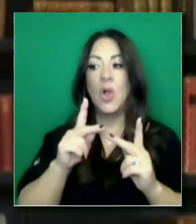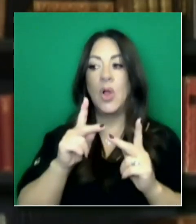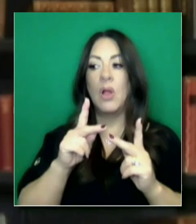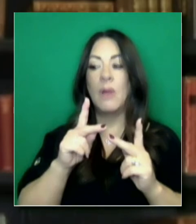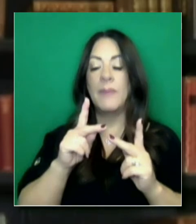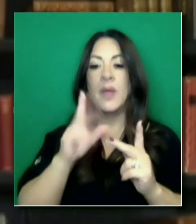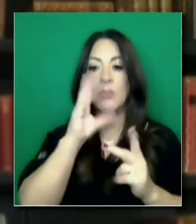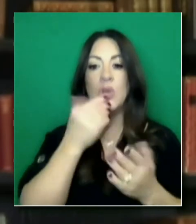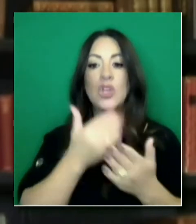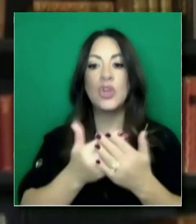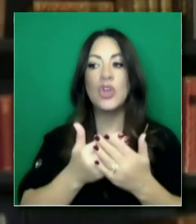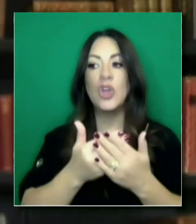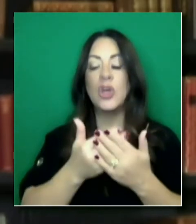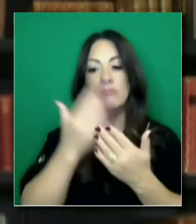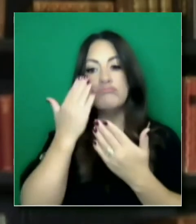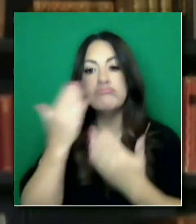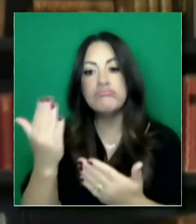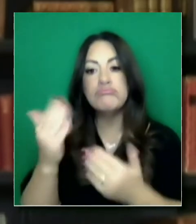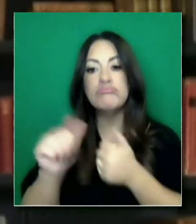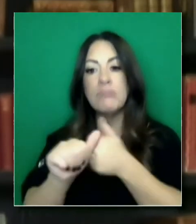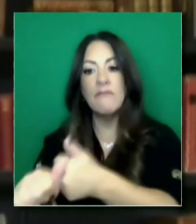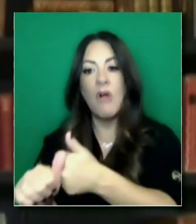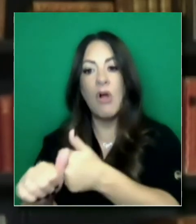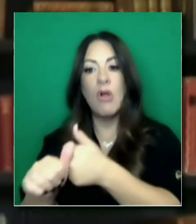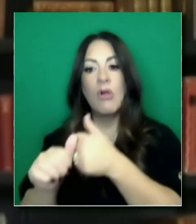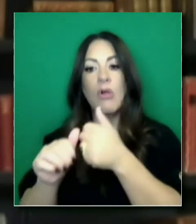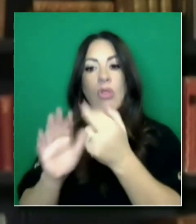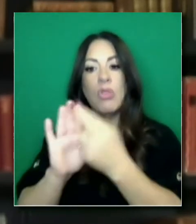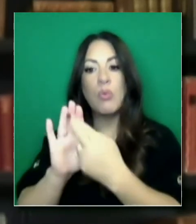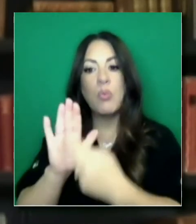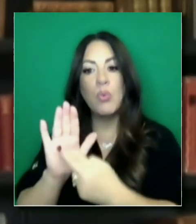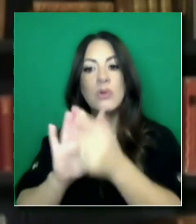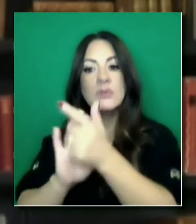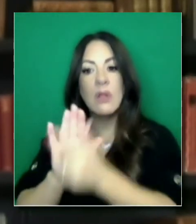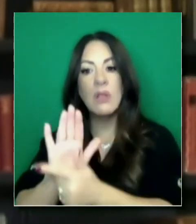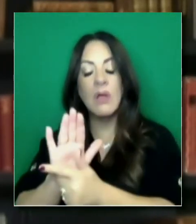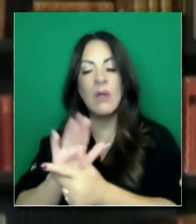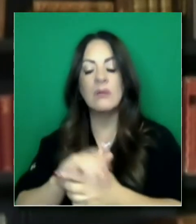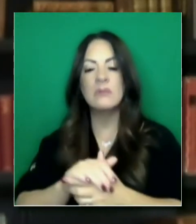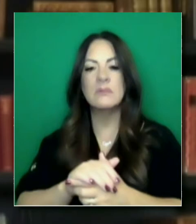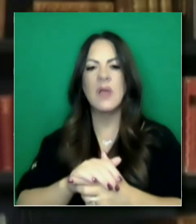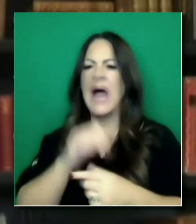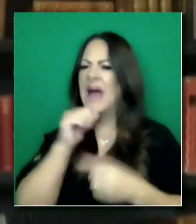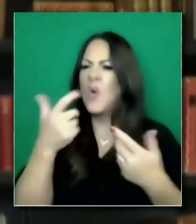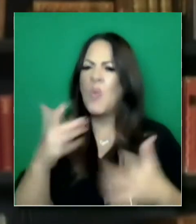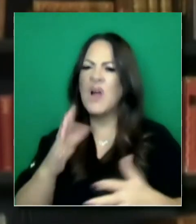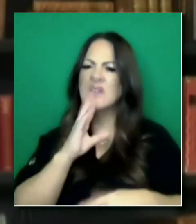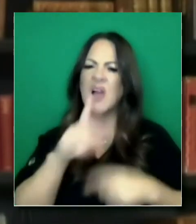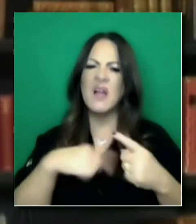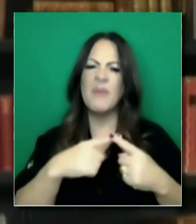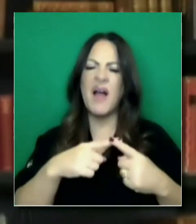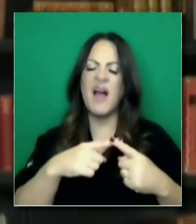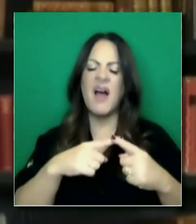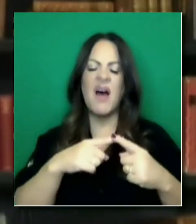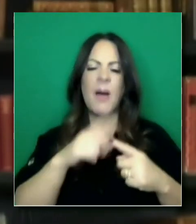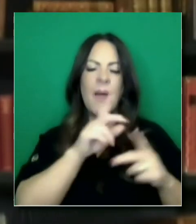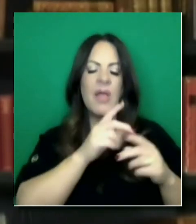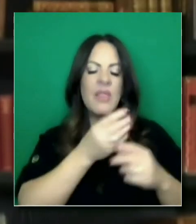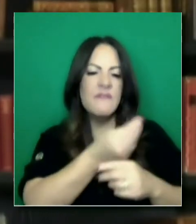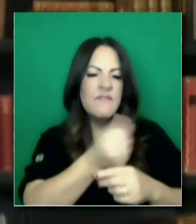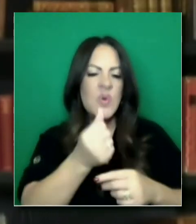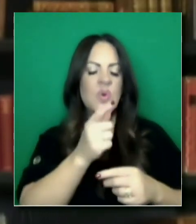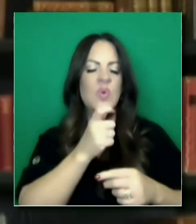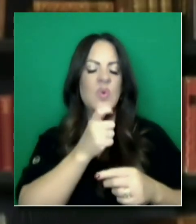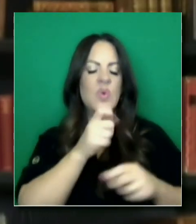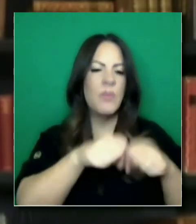so. That's the point I want to make. It's not just the focus on the bad, it's the overwhelming number of people that are doing the right